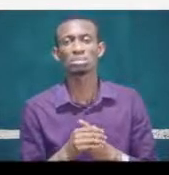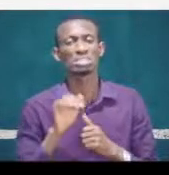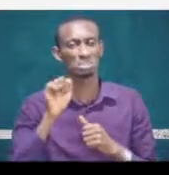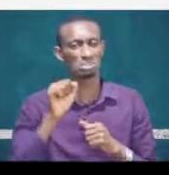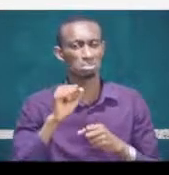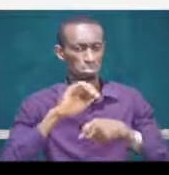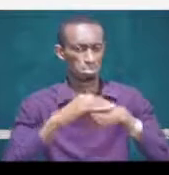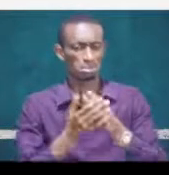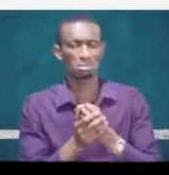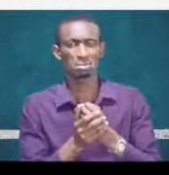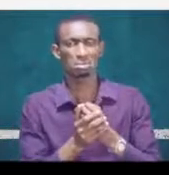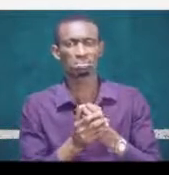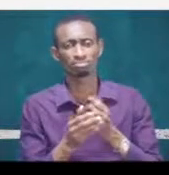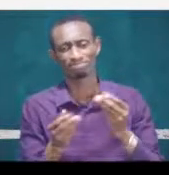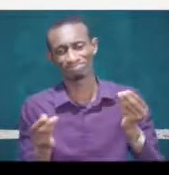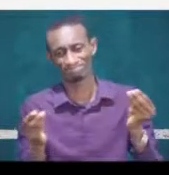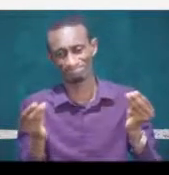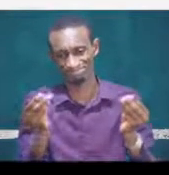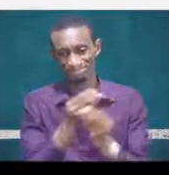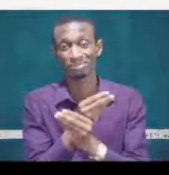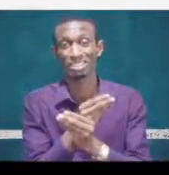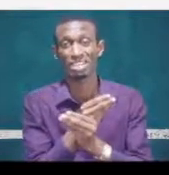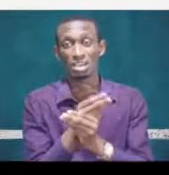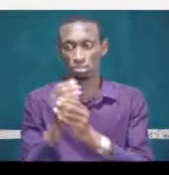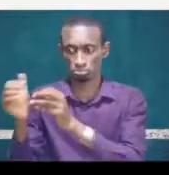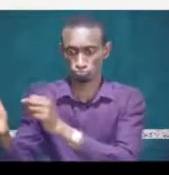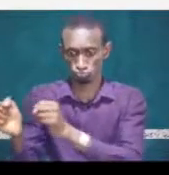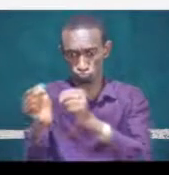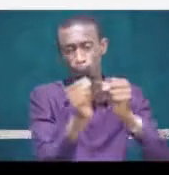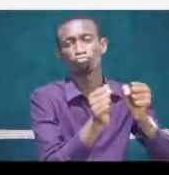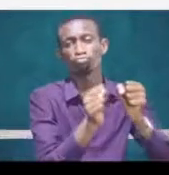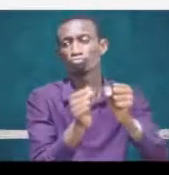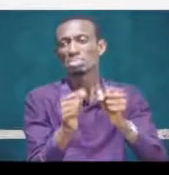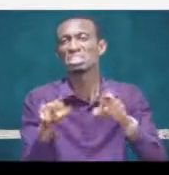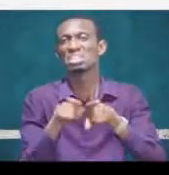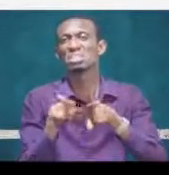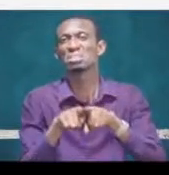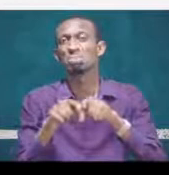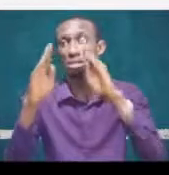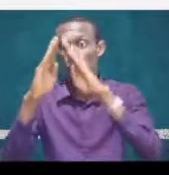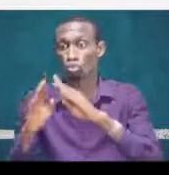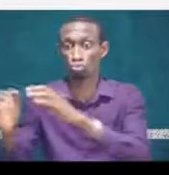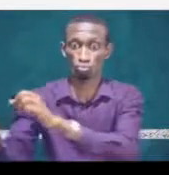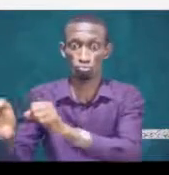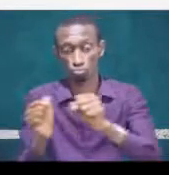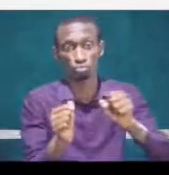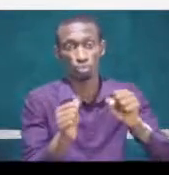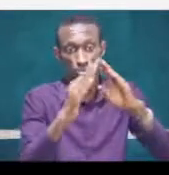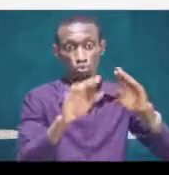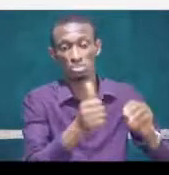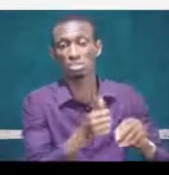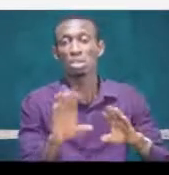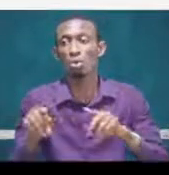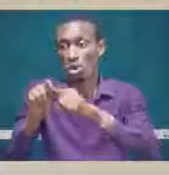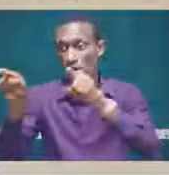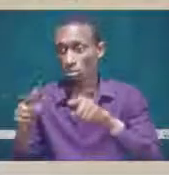shift. Shift as in ukwimuka nyine, uva mu nzu ukajya mu yindi, cyangwa ukava mu cyumba ukajya mu kindi, ukava mu cyumba ukajya muri salo. We are moving,